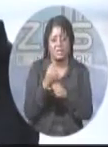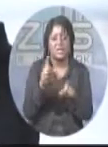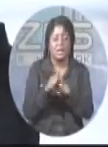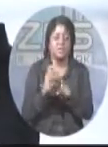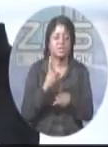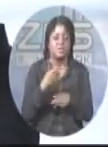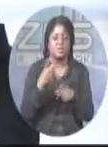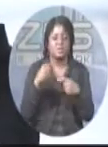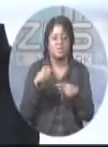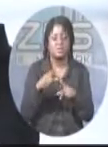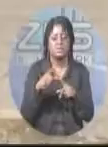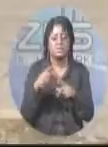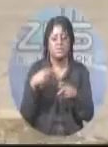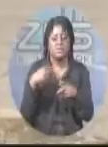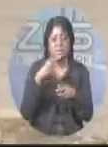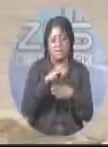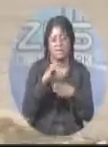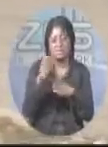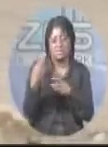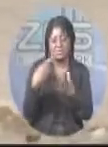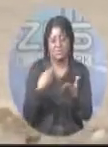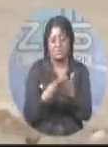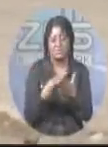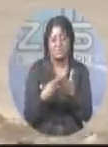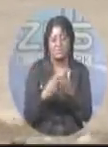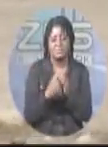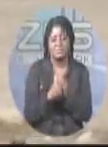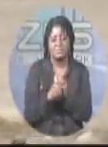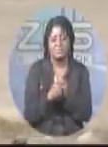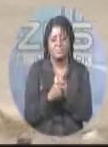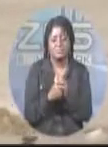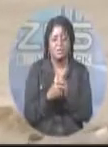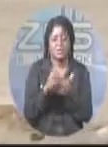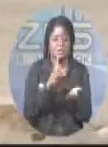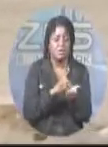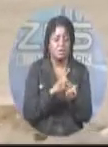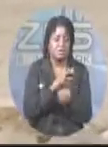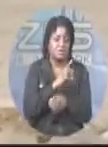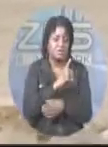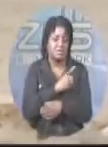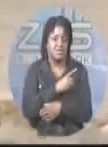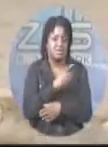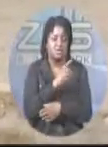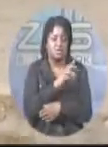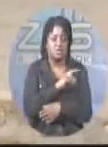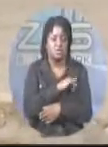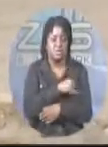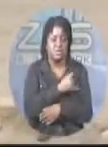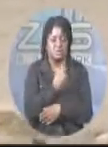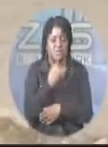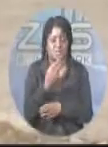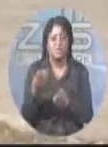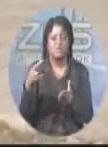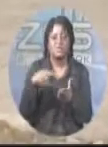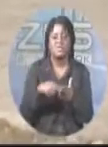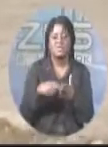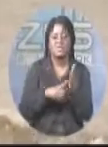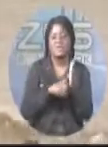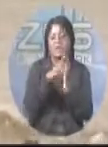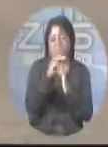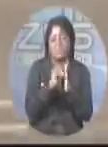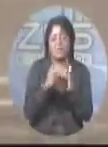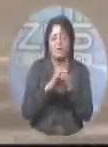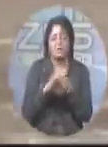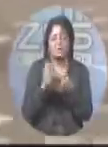make this last sprint to the finish line. Minister of Youth, Sports and Culture Dr. Daniel Johnson confirming that the redevelopment of the sports center is almost